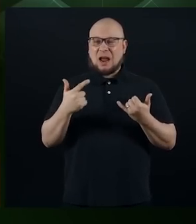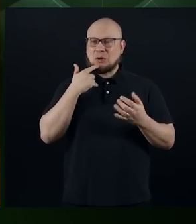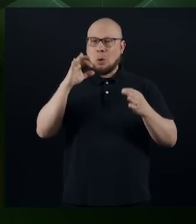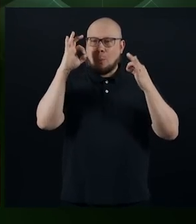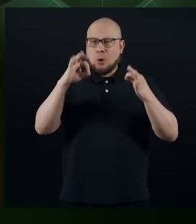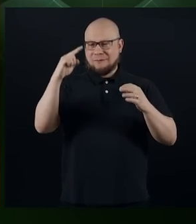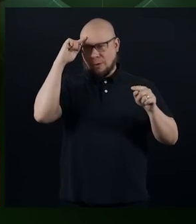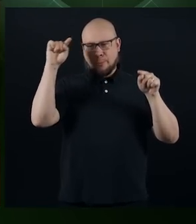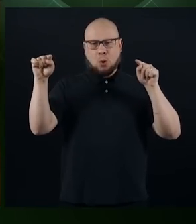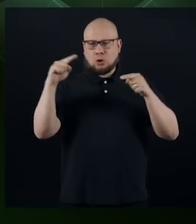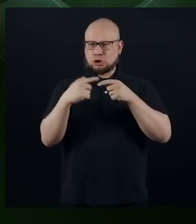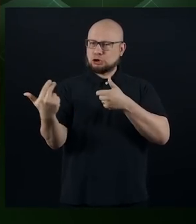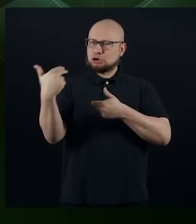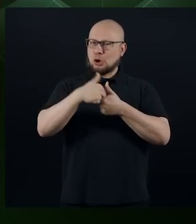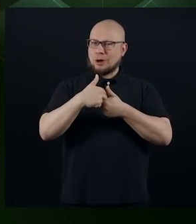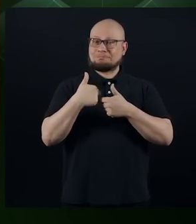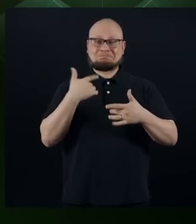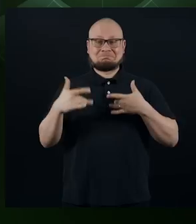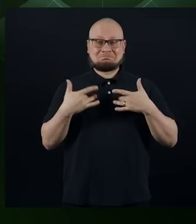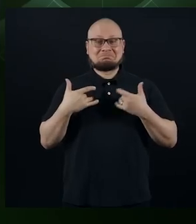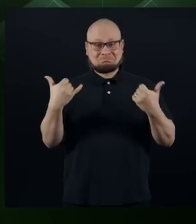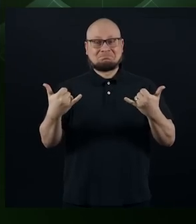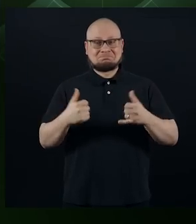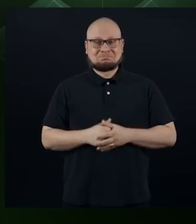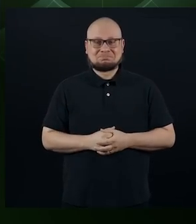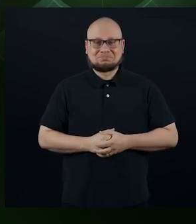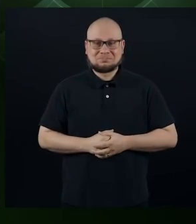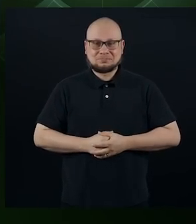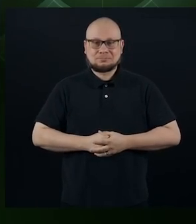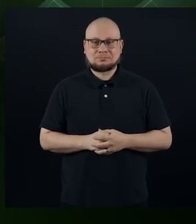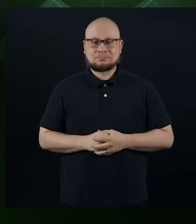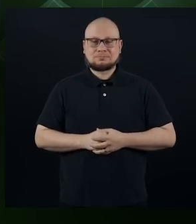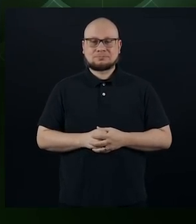to play it. We're just really excited. Anyway, let's get on with the show.